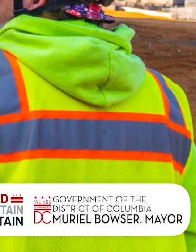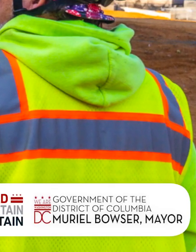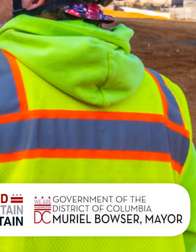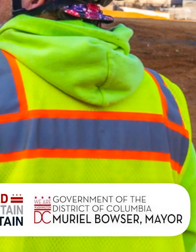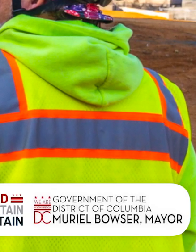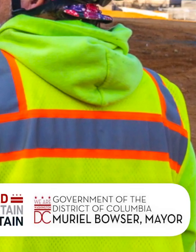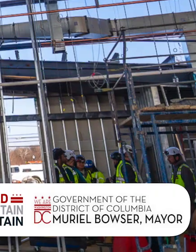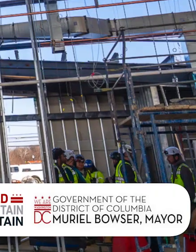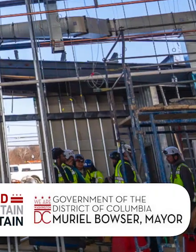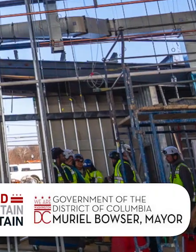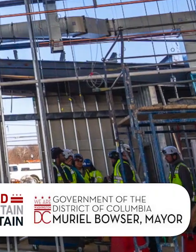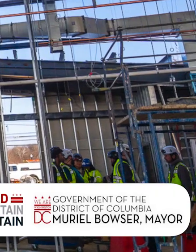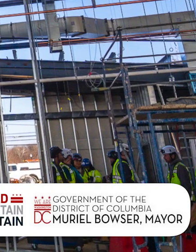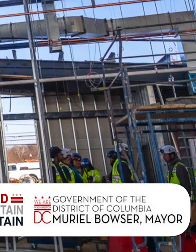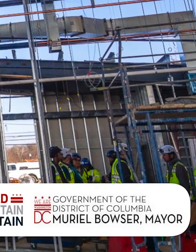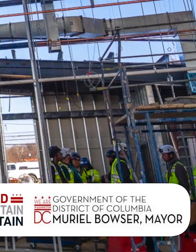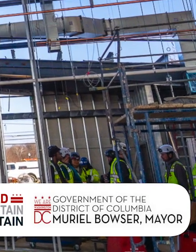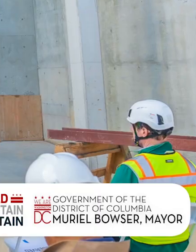architects,